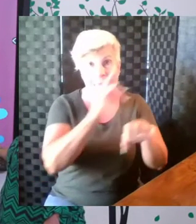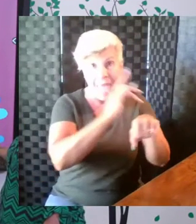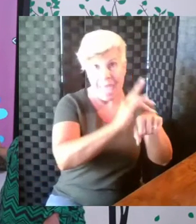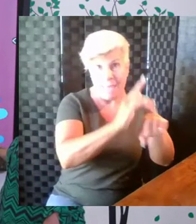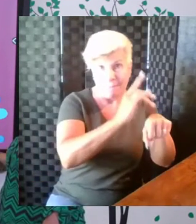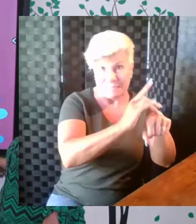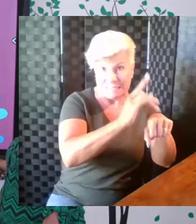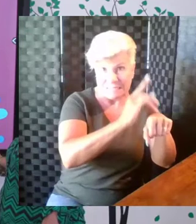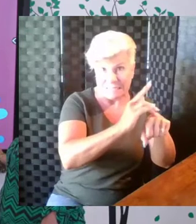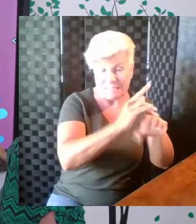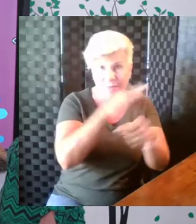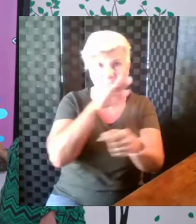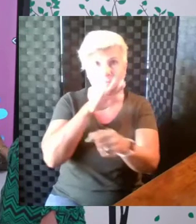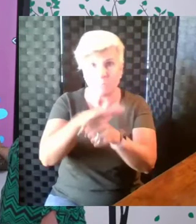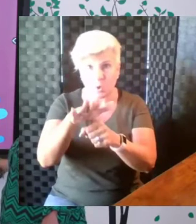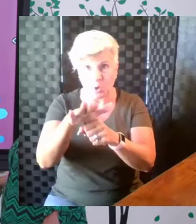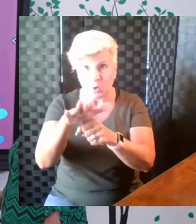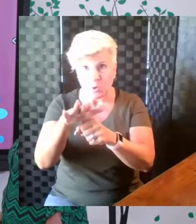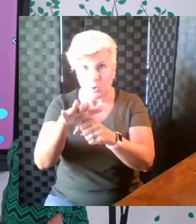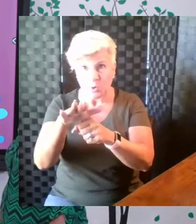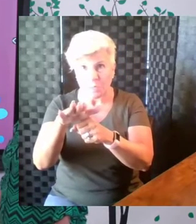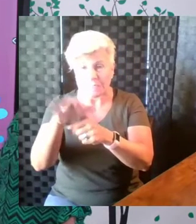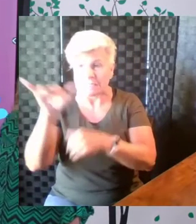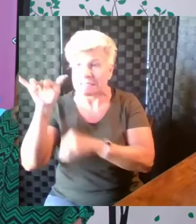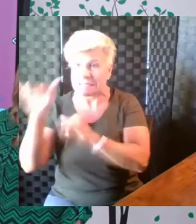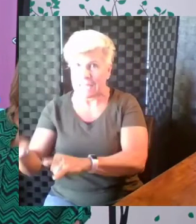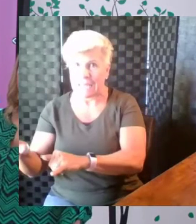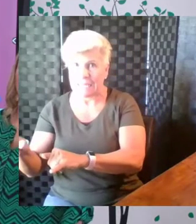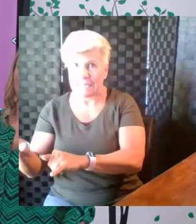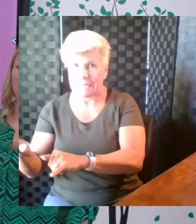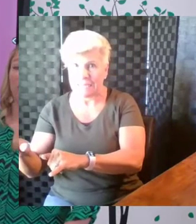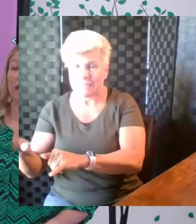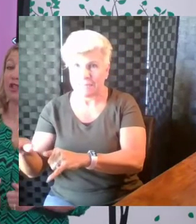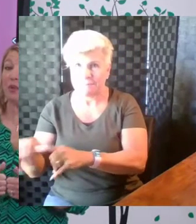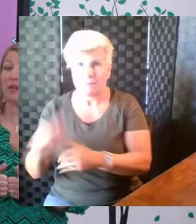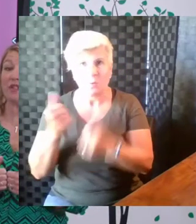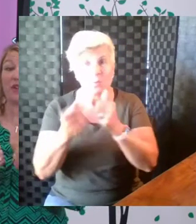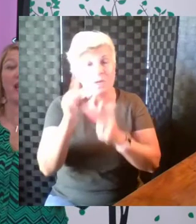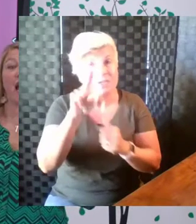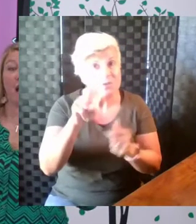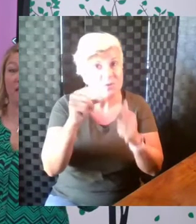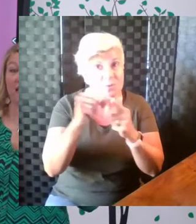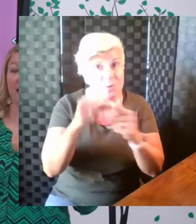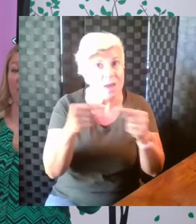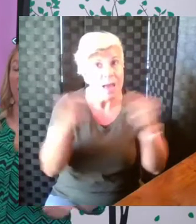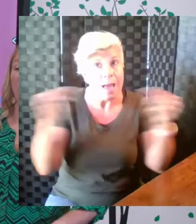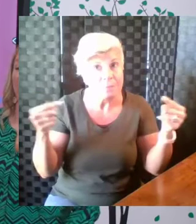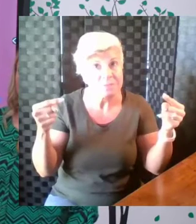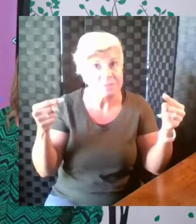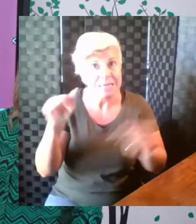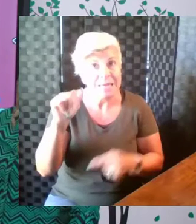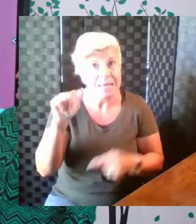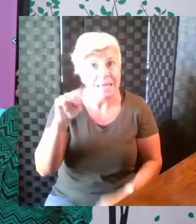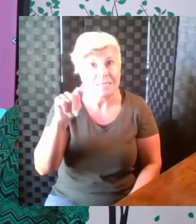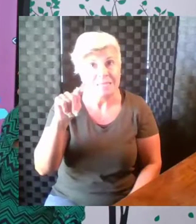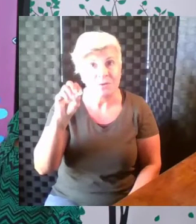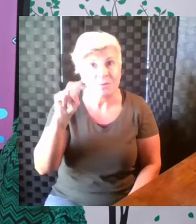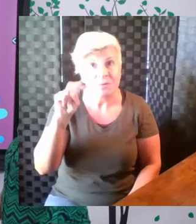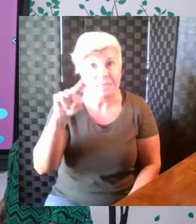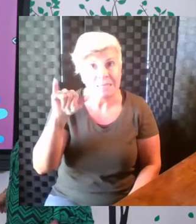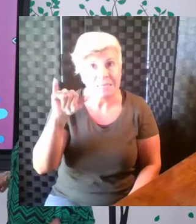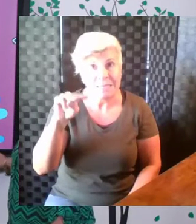Empty, full, and stay. Which 2 words are the opposite or